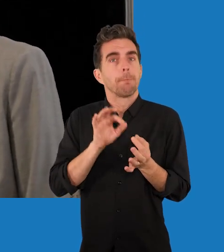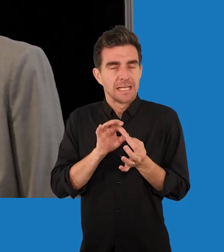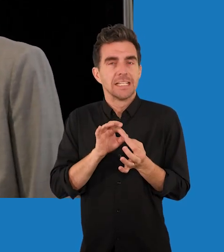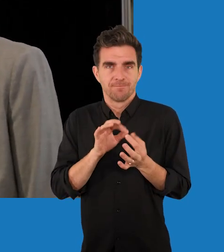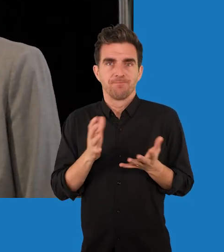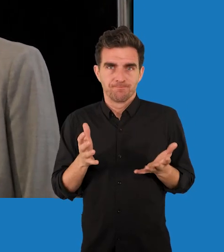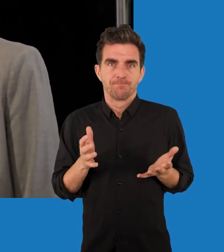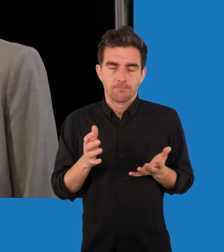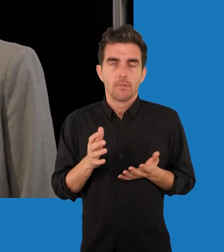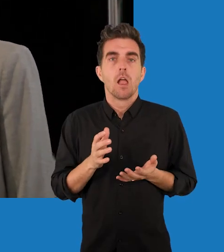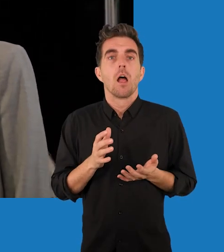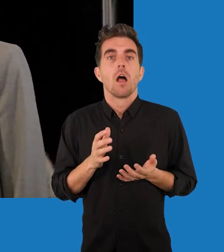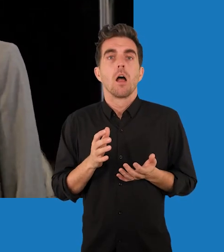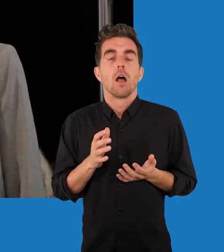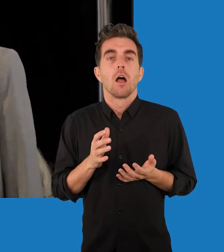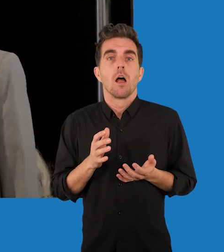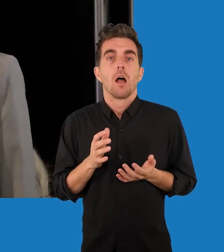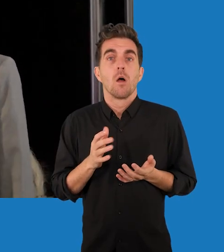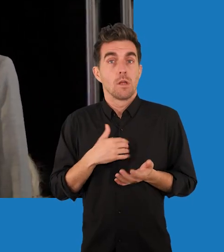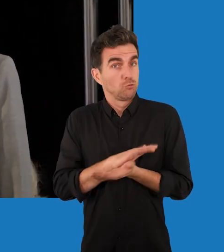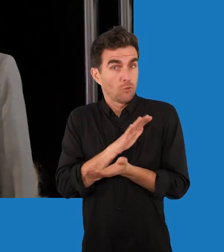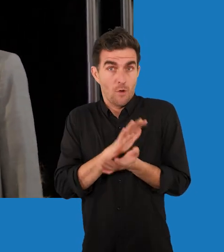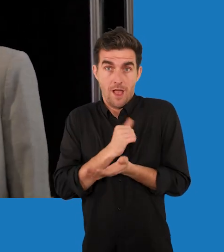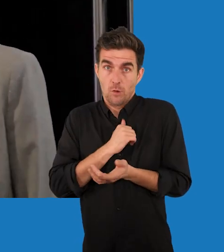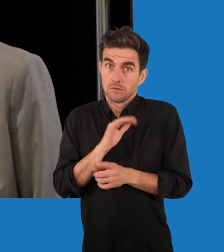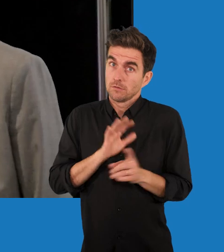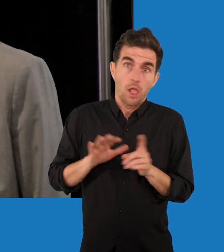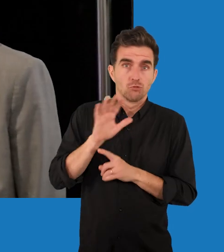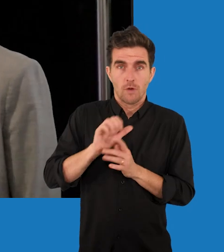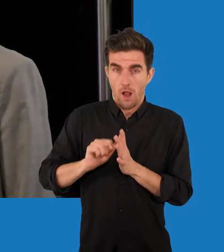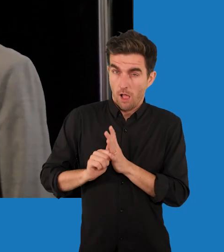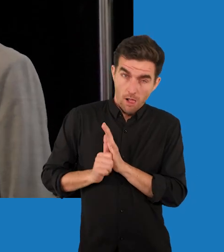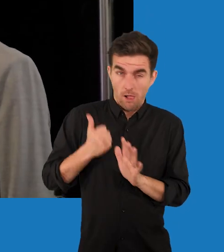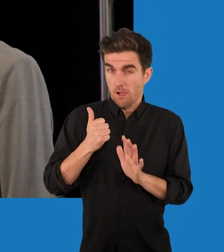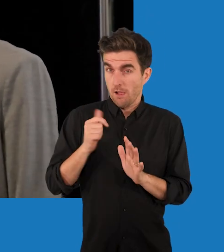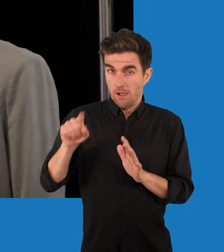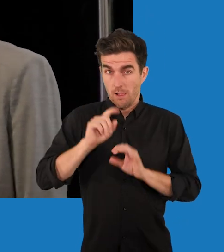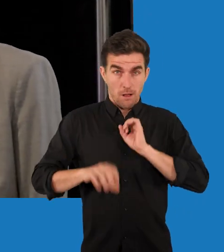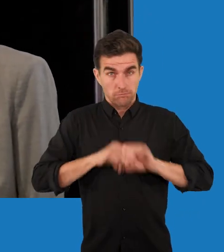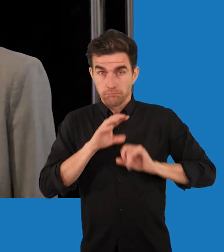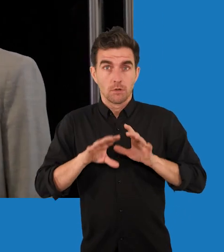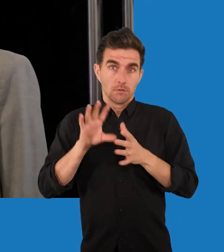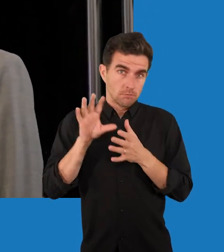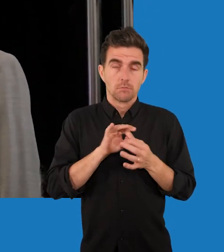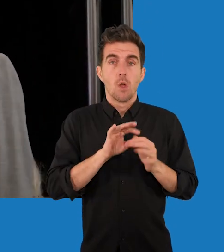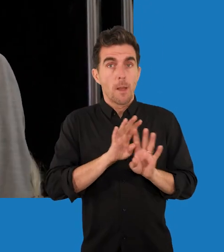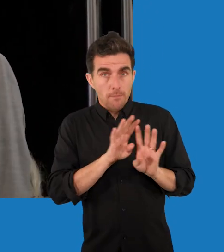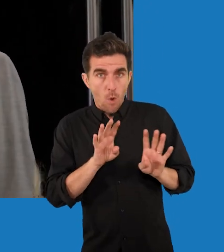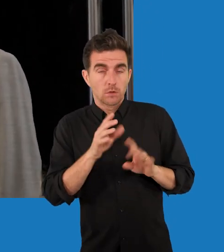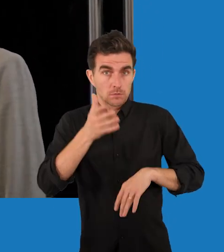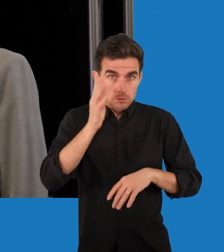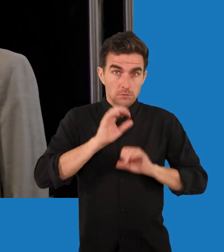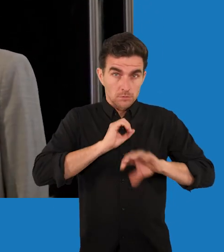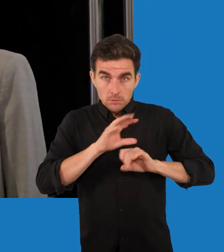time talking about women's health within the ICB, and we've enjoyed some of our national experts come down to do some